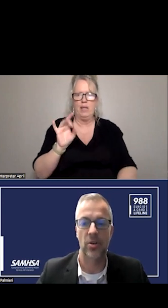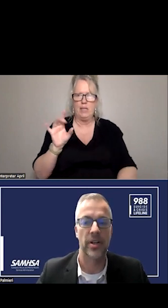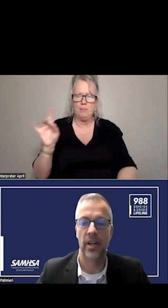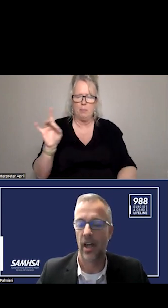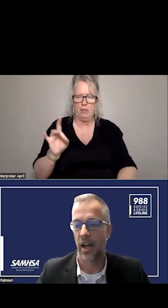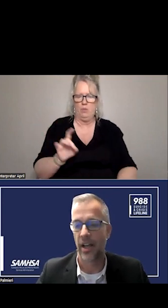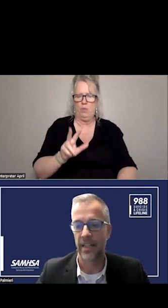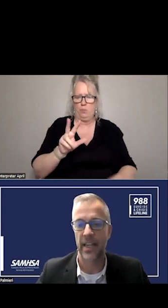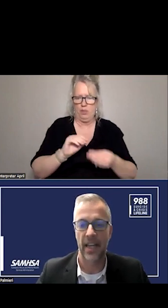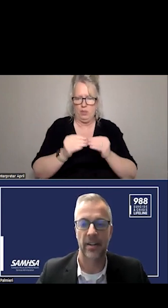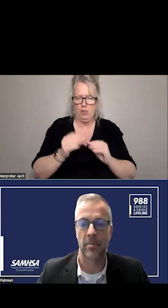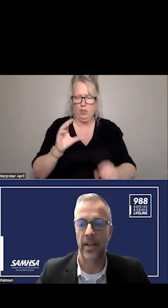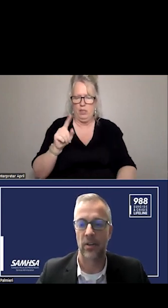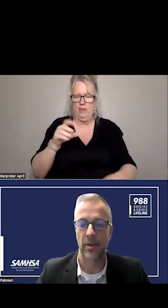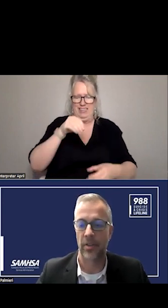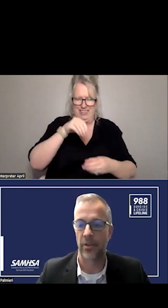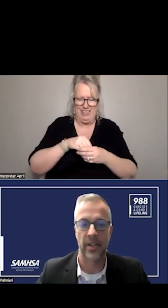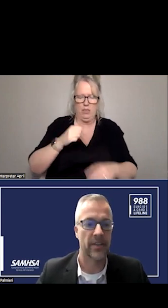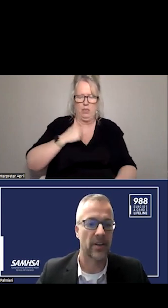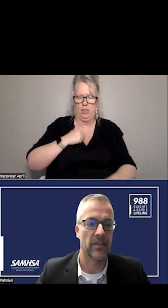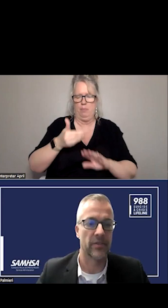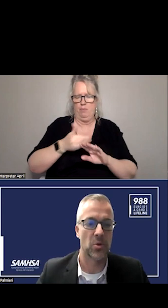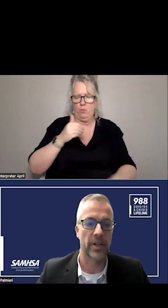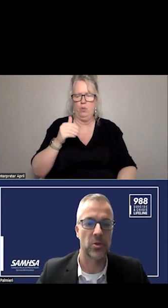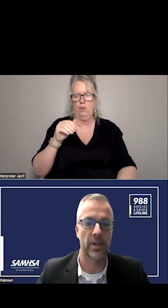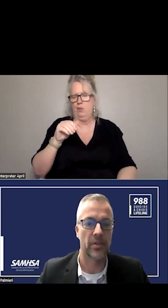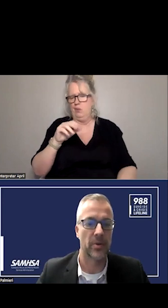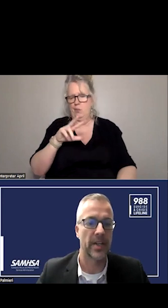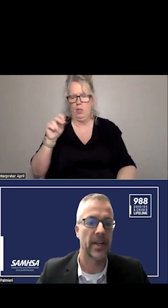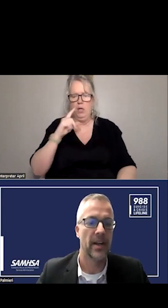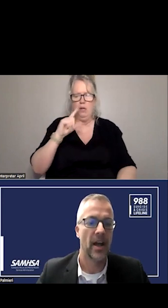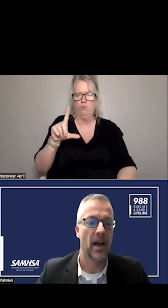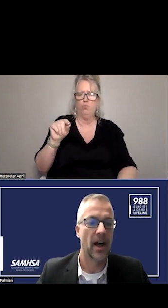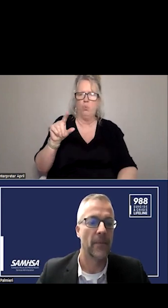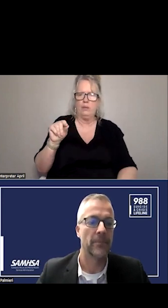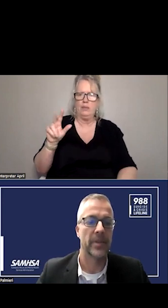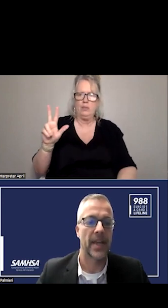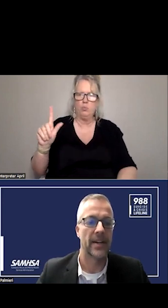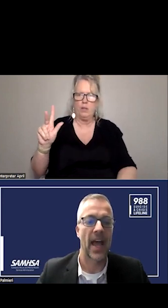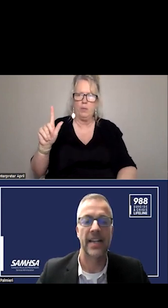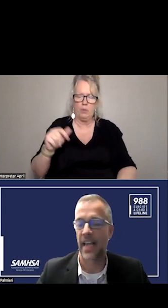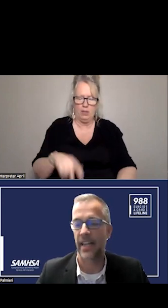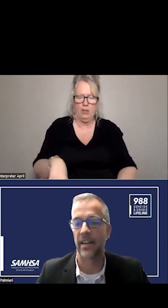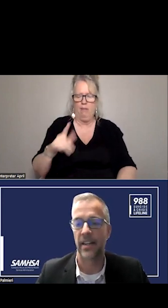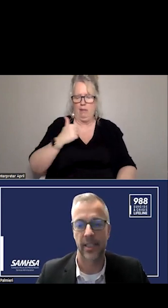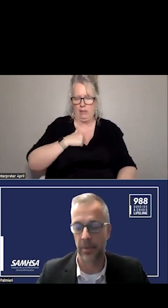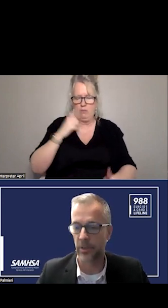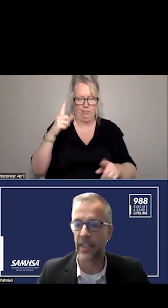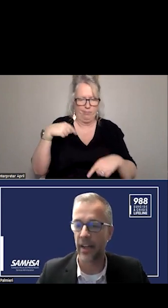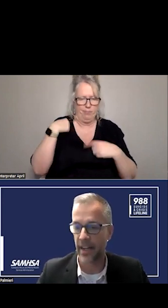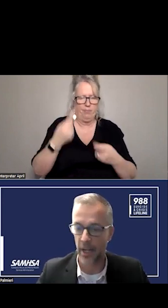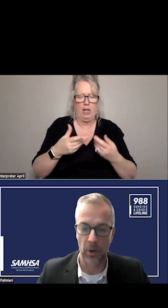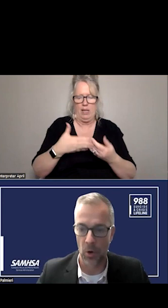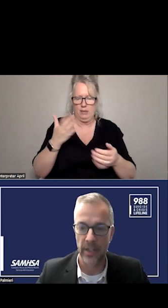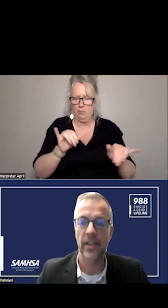3-digit code, in Canada by November 30th of 2023. Canada has had